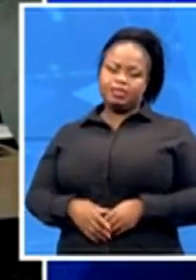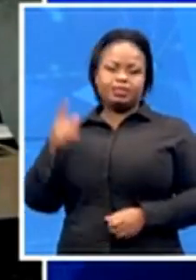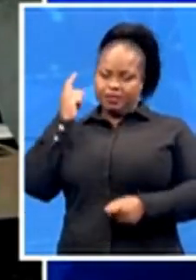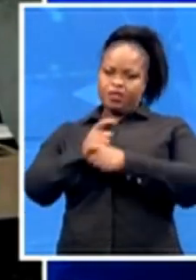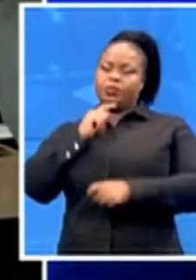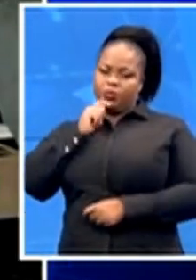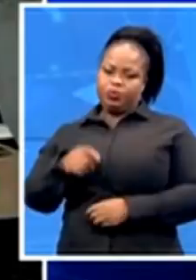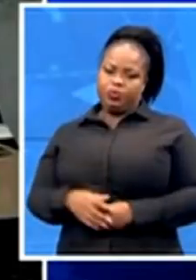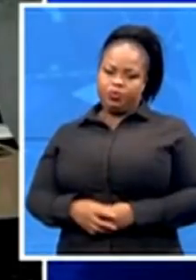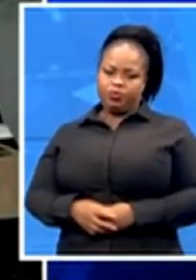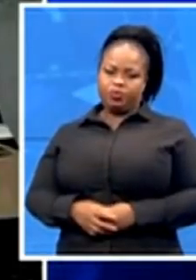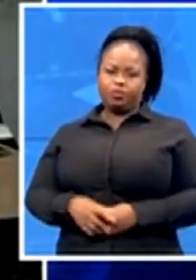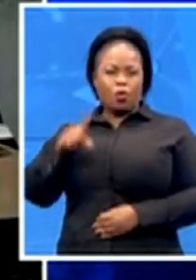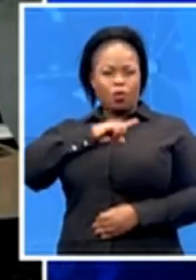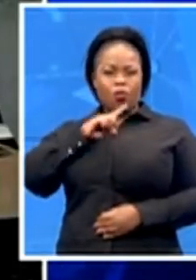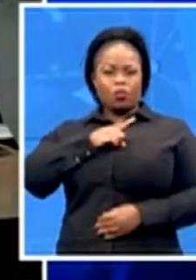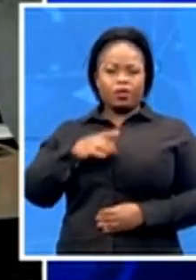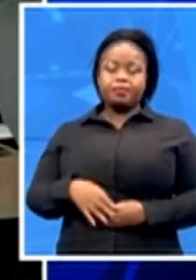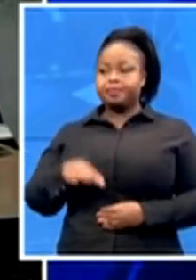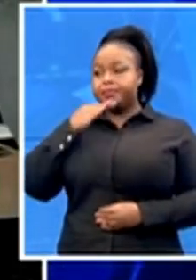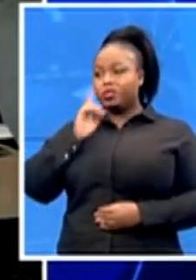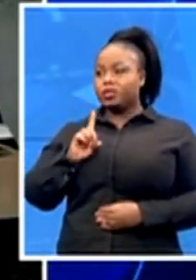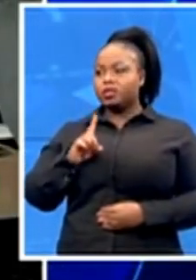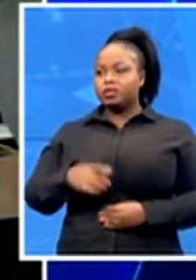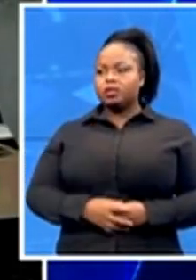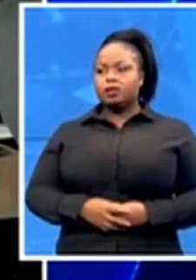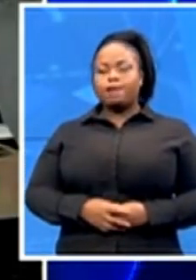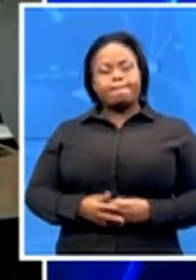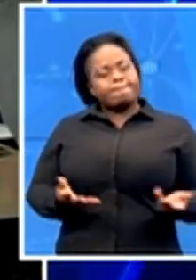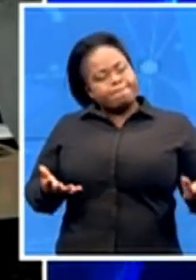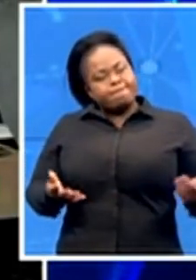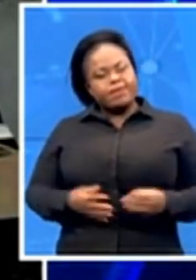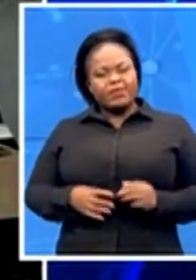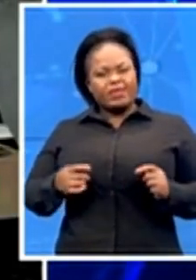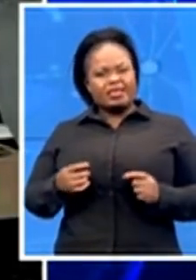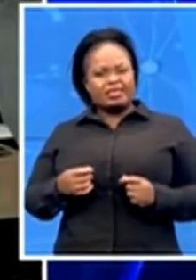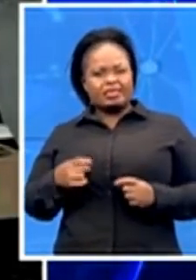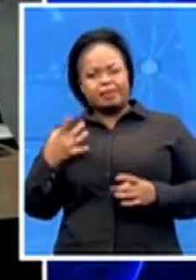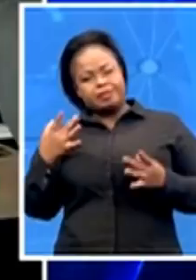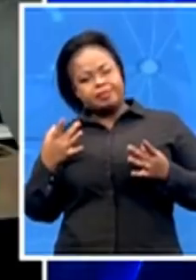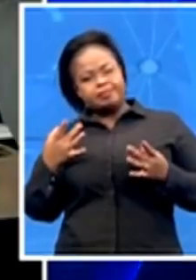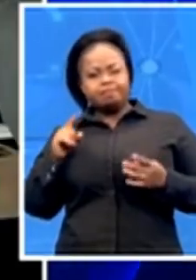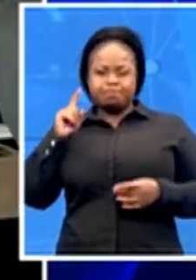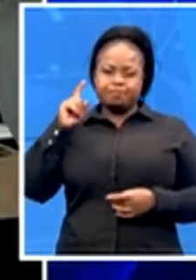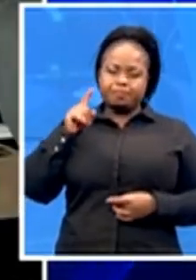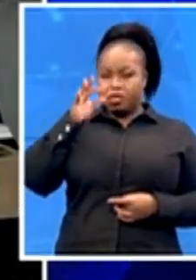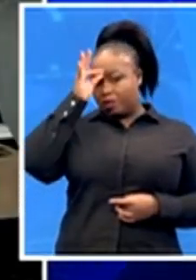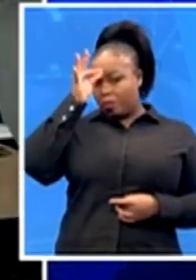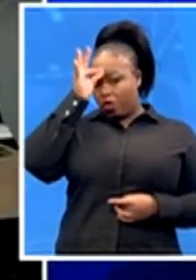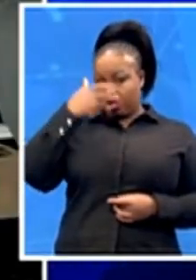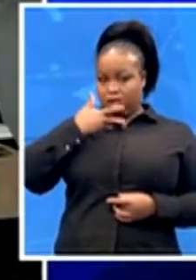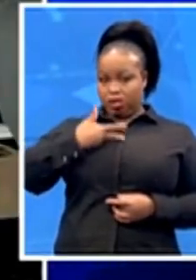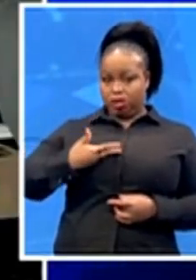that at different stages, you as a police officer, you have to